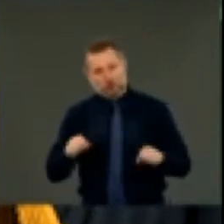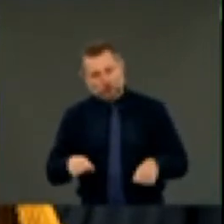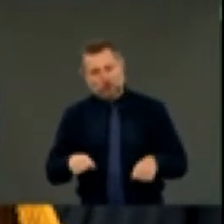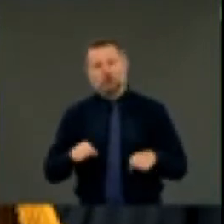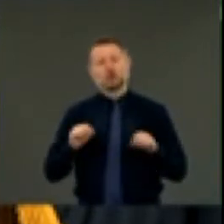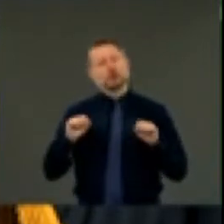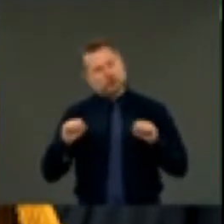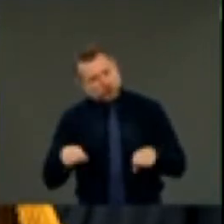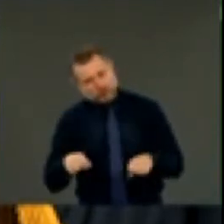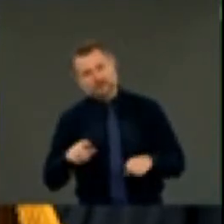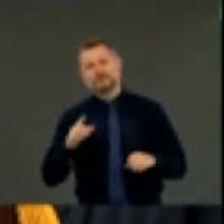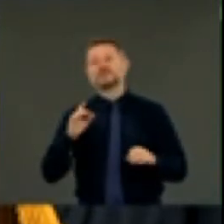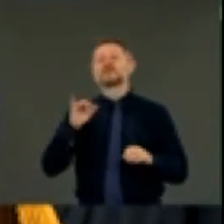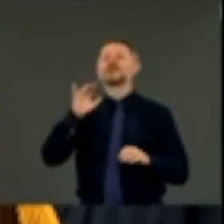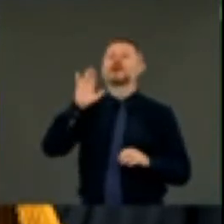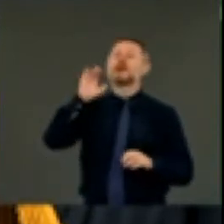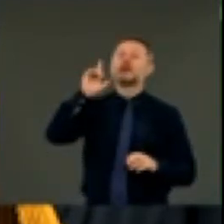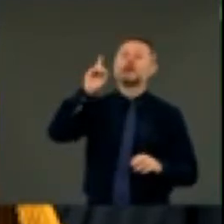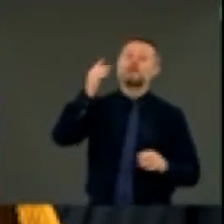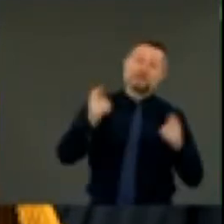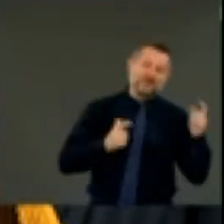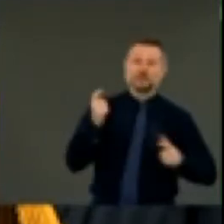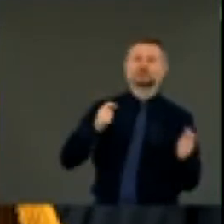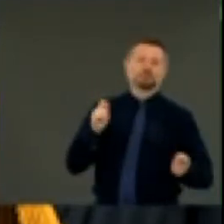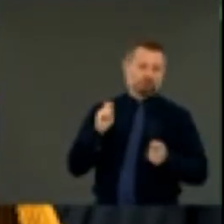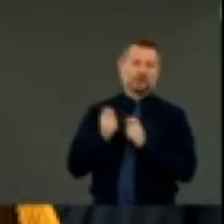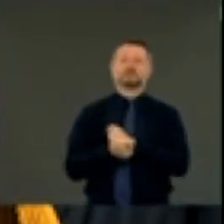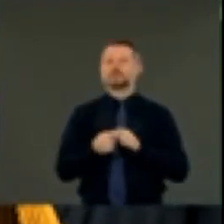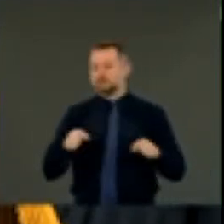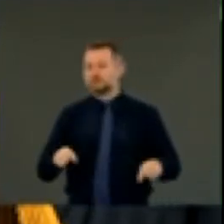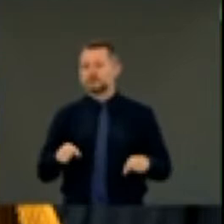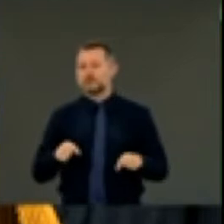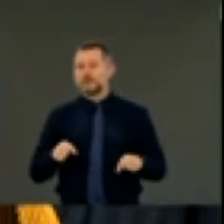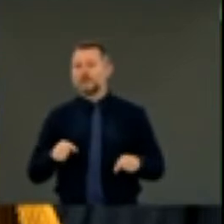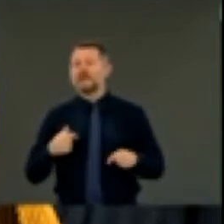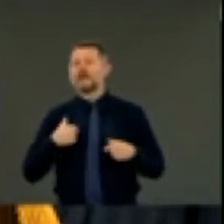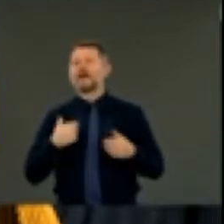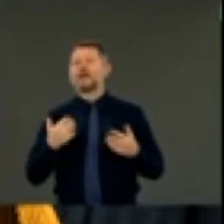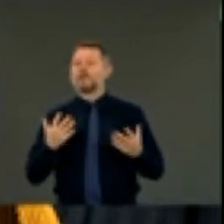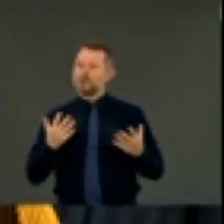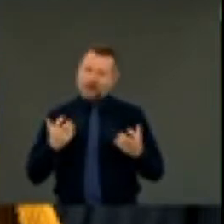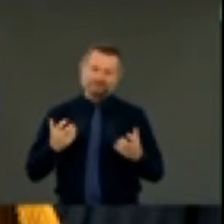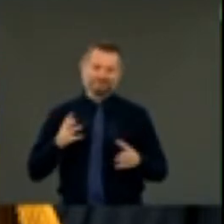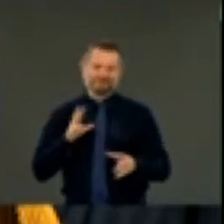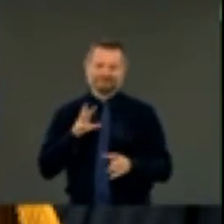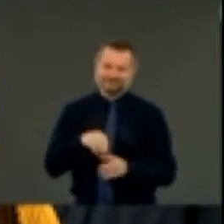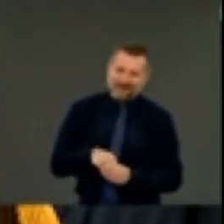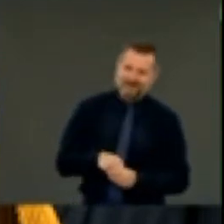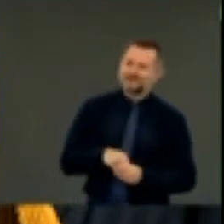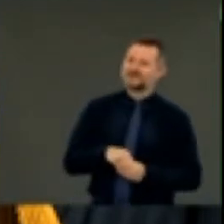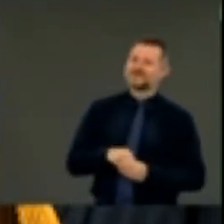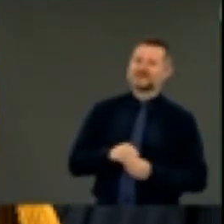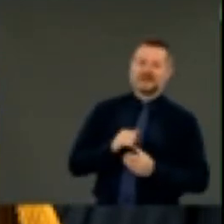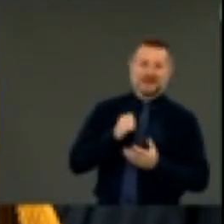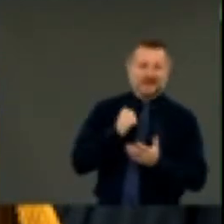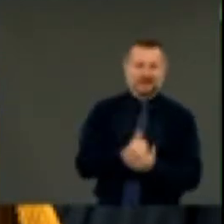monumental change. And I want to be a force for change. And I want to